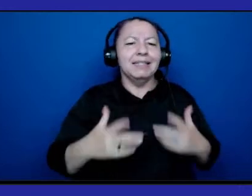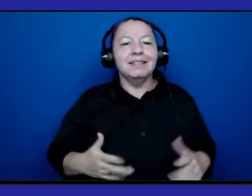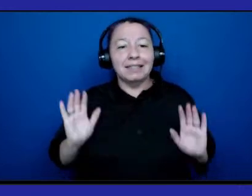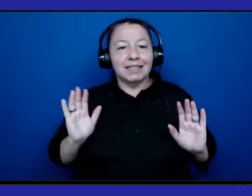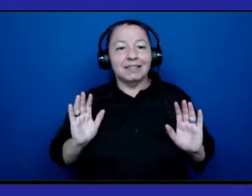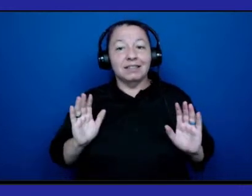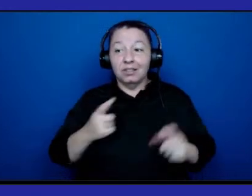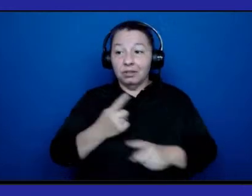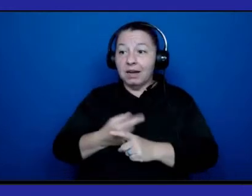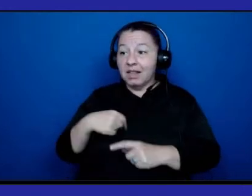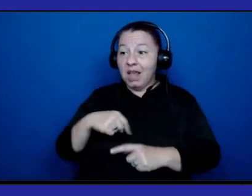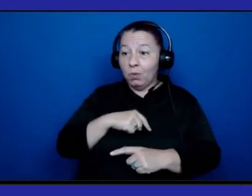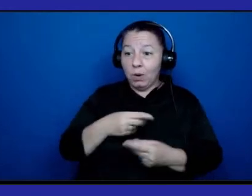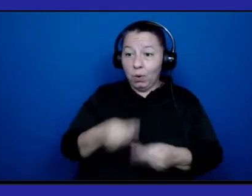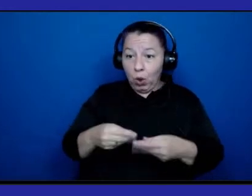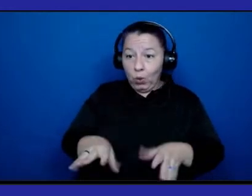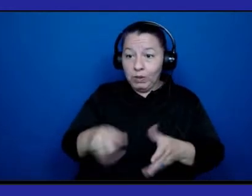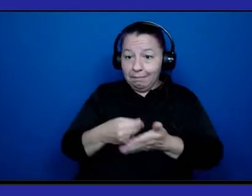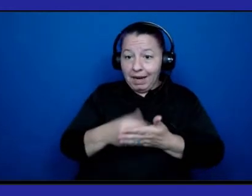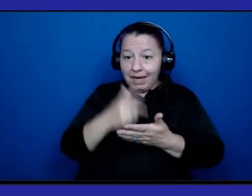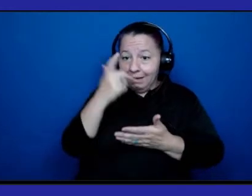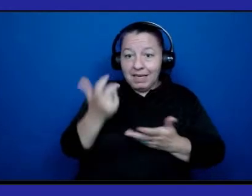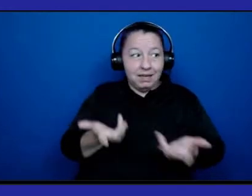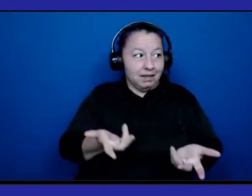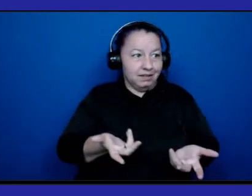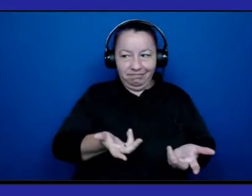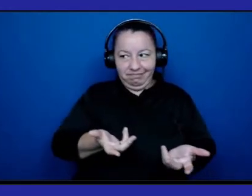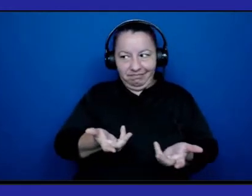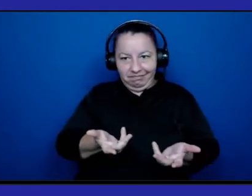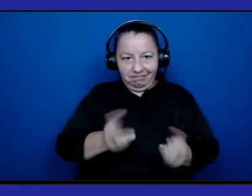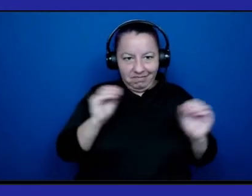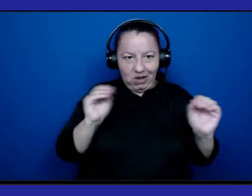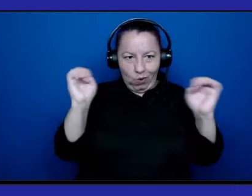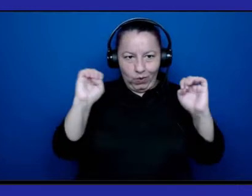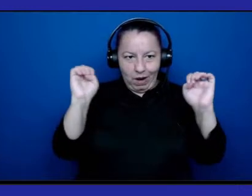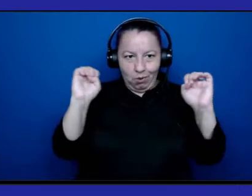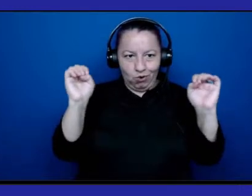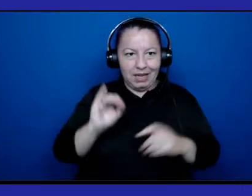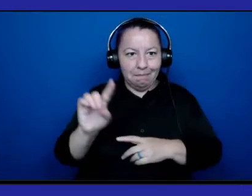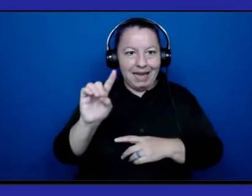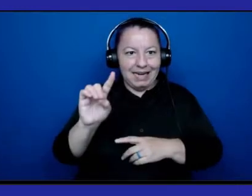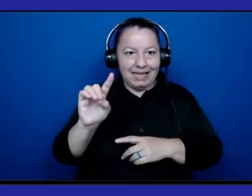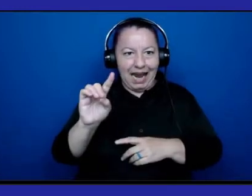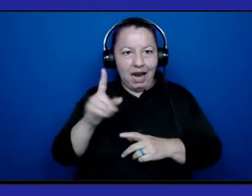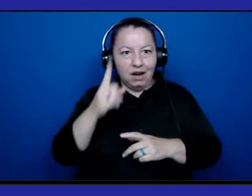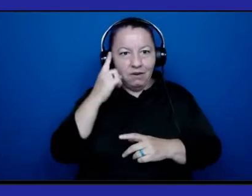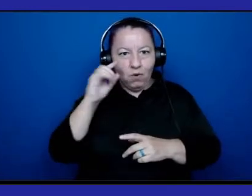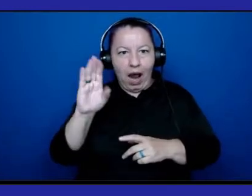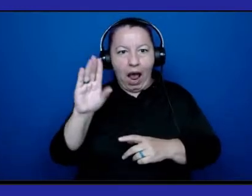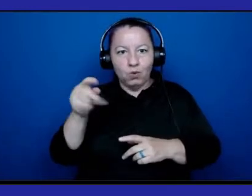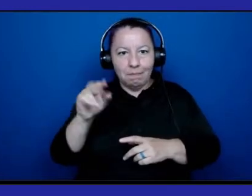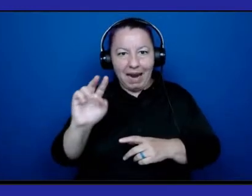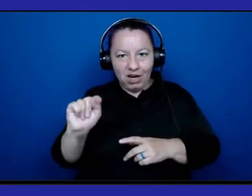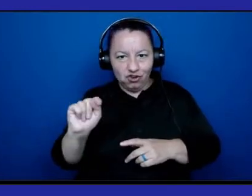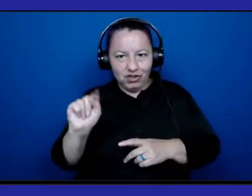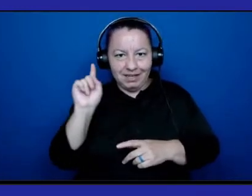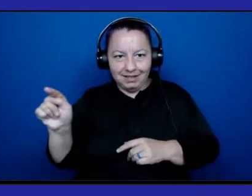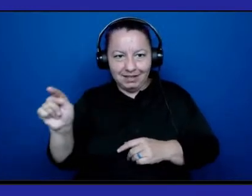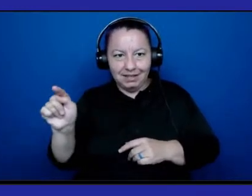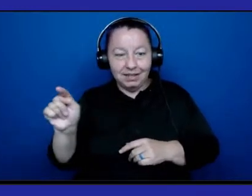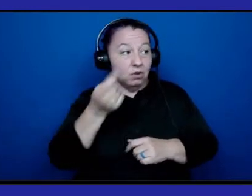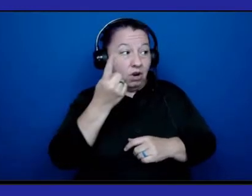were losing money because there is no emergency Medicaid in the outpatients. And the patients were